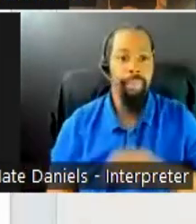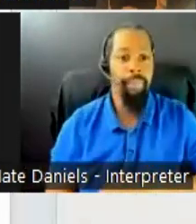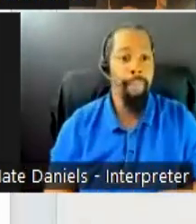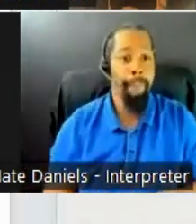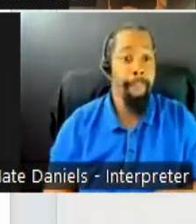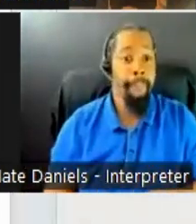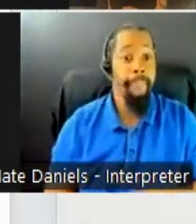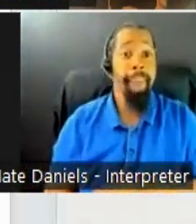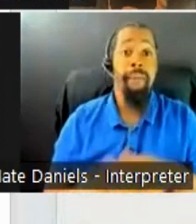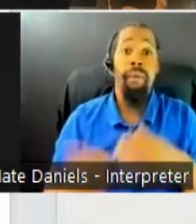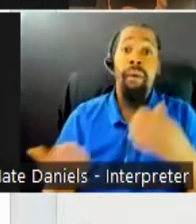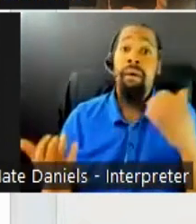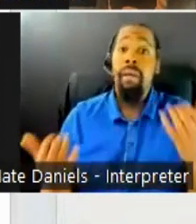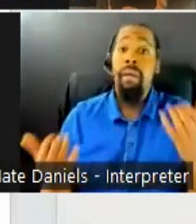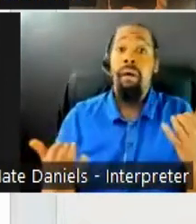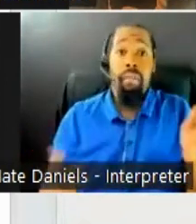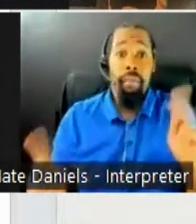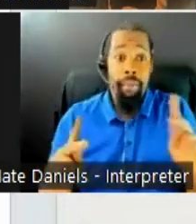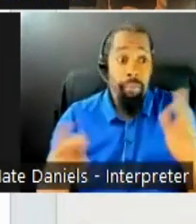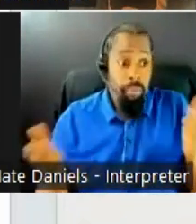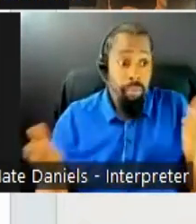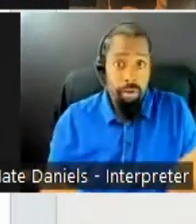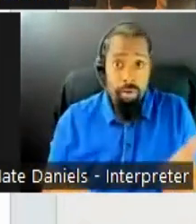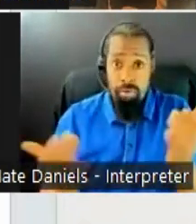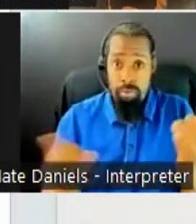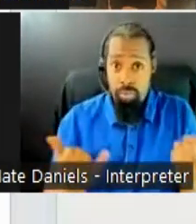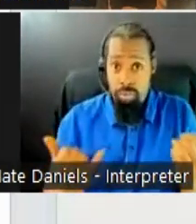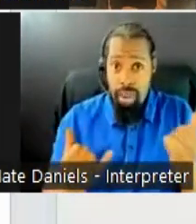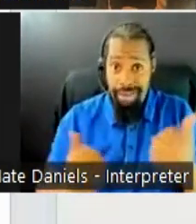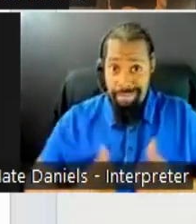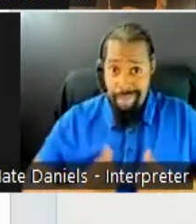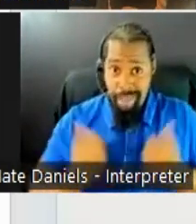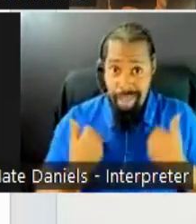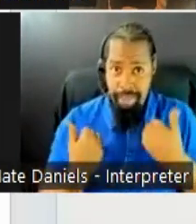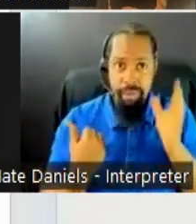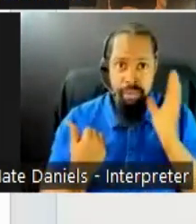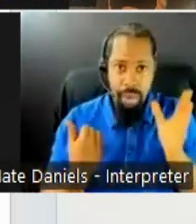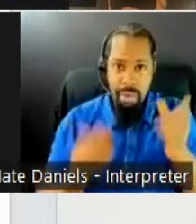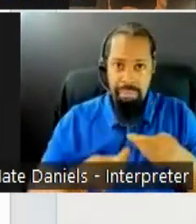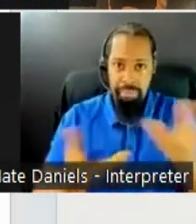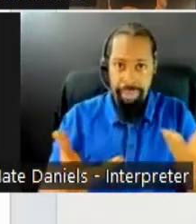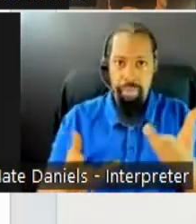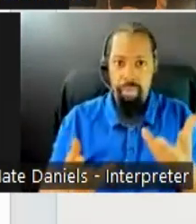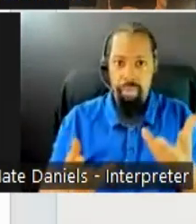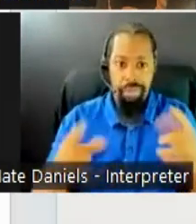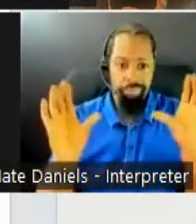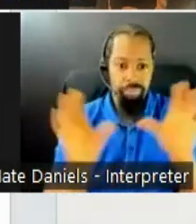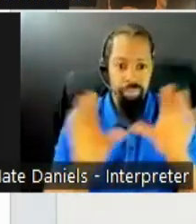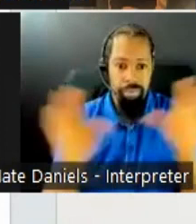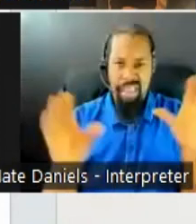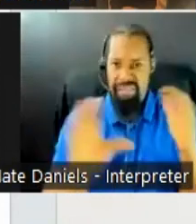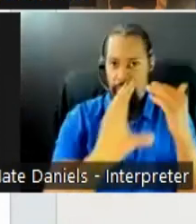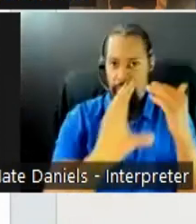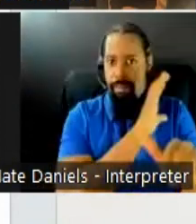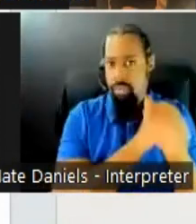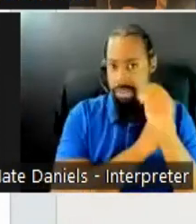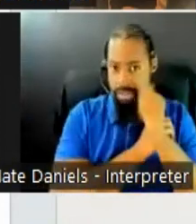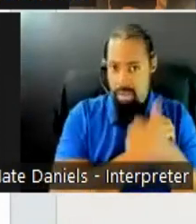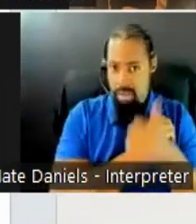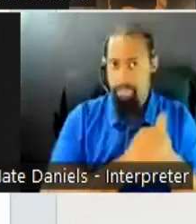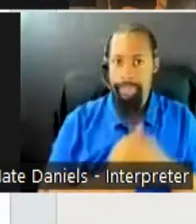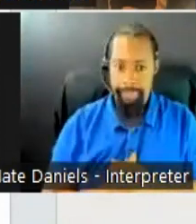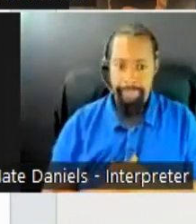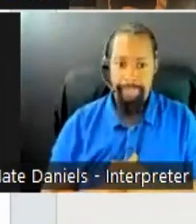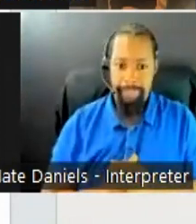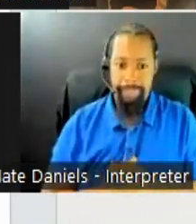with us live will receive a certificate for participating in our discussion today. So that'll come in your email tomorrow. All right. So